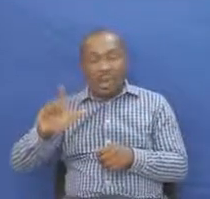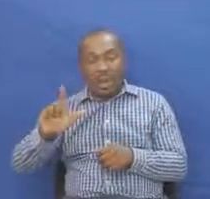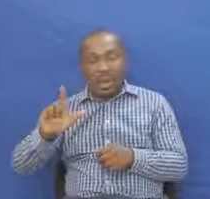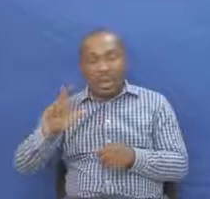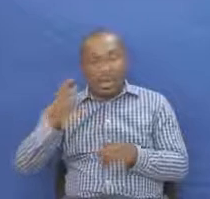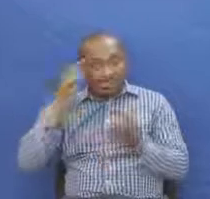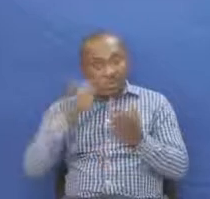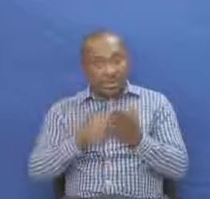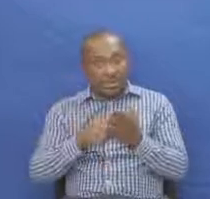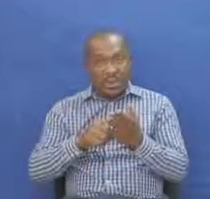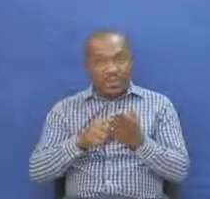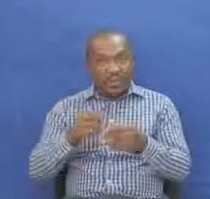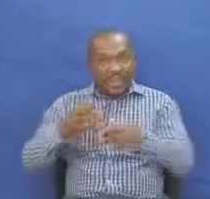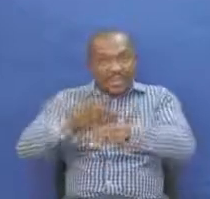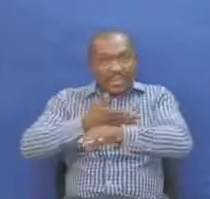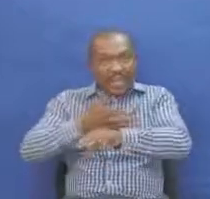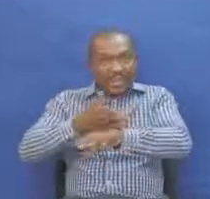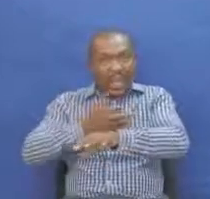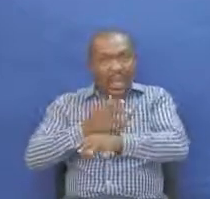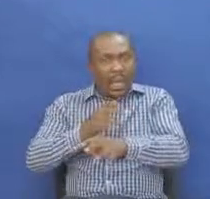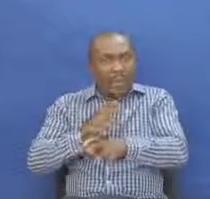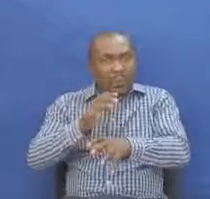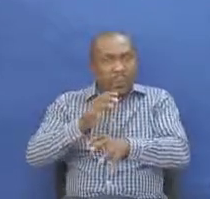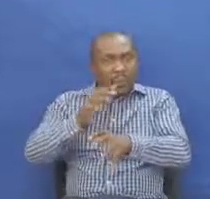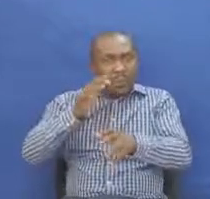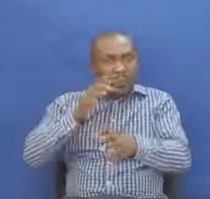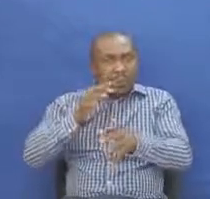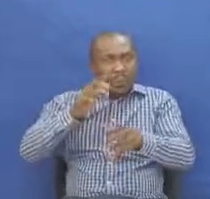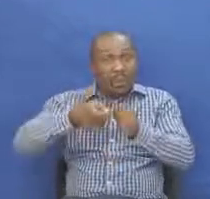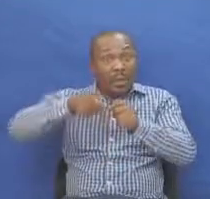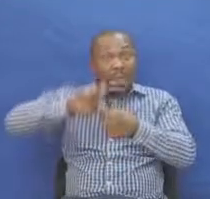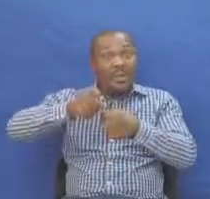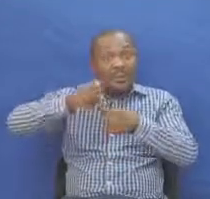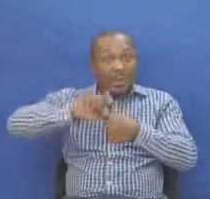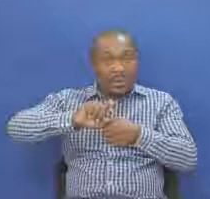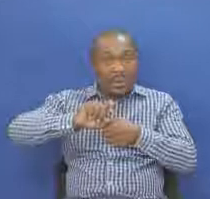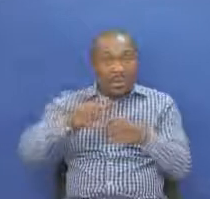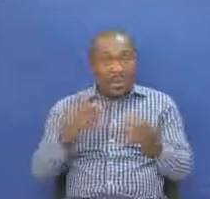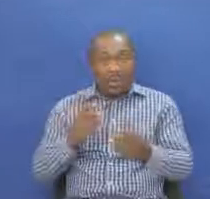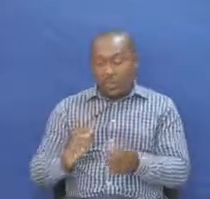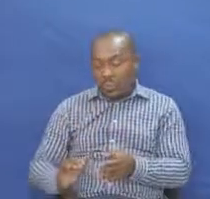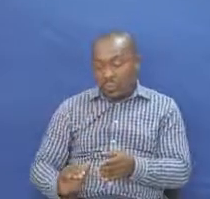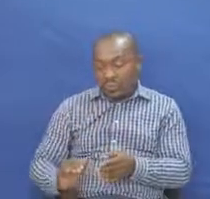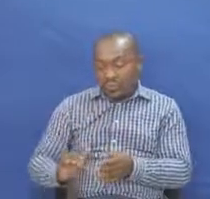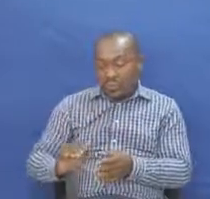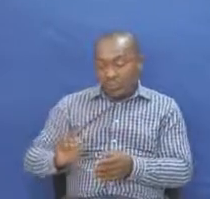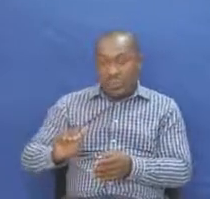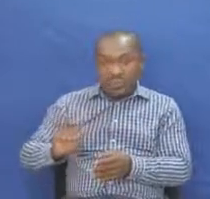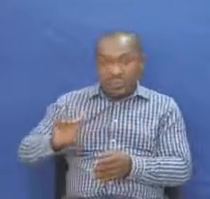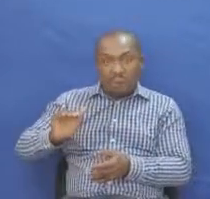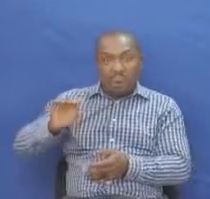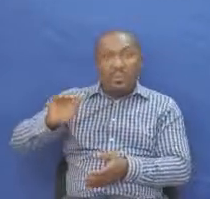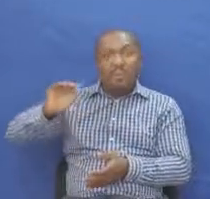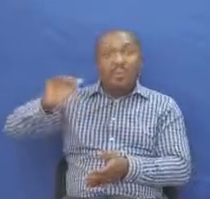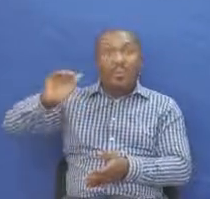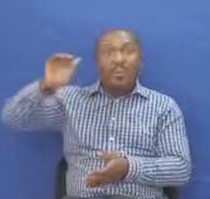cell increases, as the number of cells increases, also the growth of organism takes place. As the number of